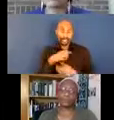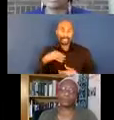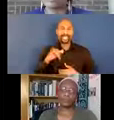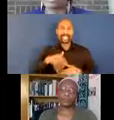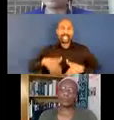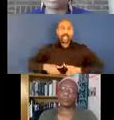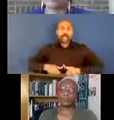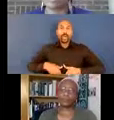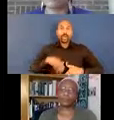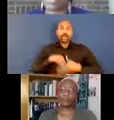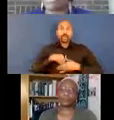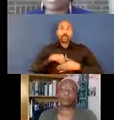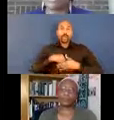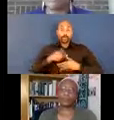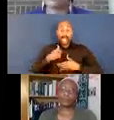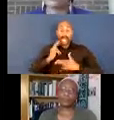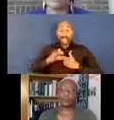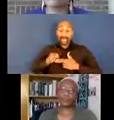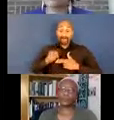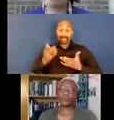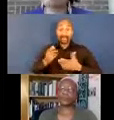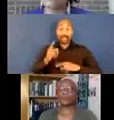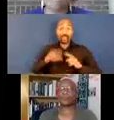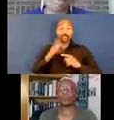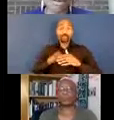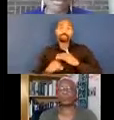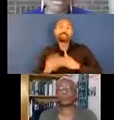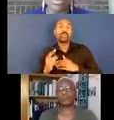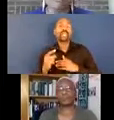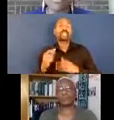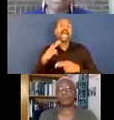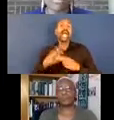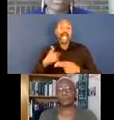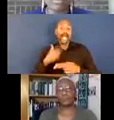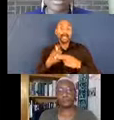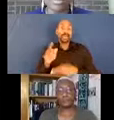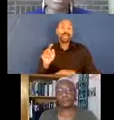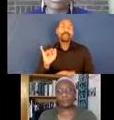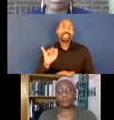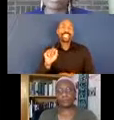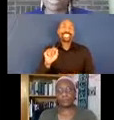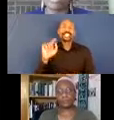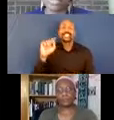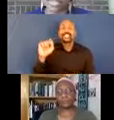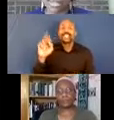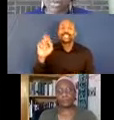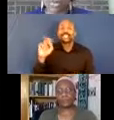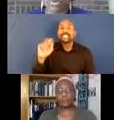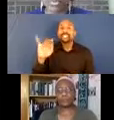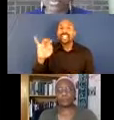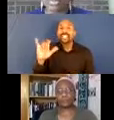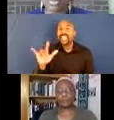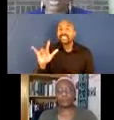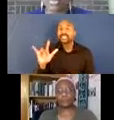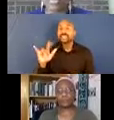as a transnational Black feminist framework because naming is an important part of welcoming new beings or ontologies into